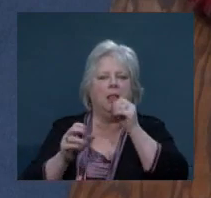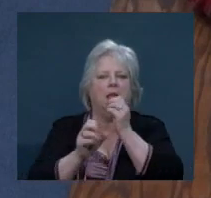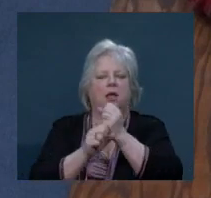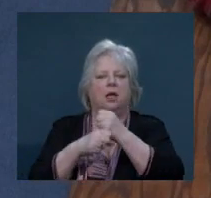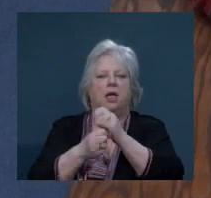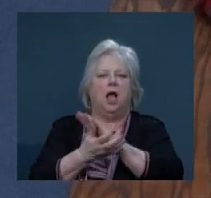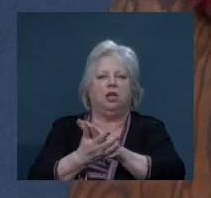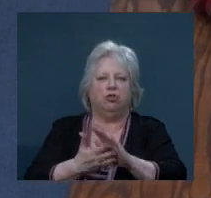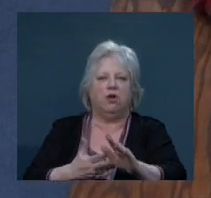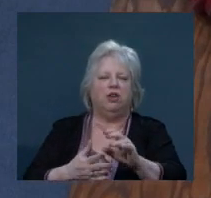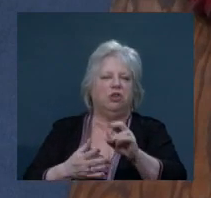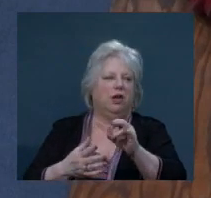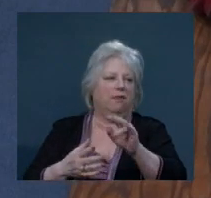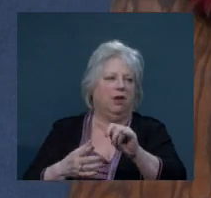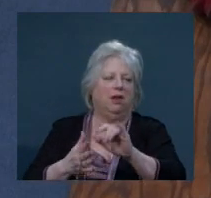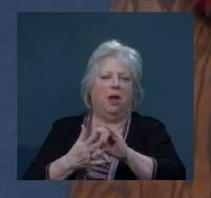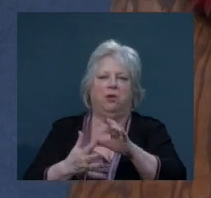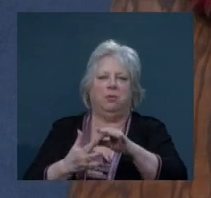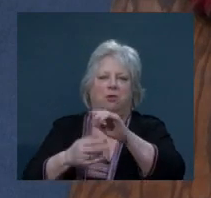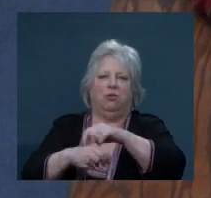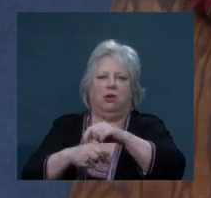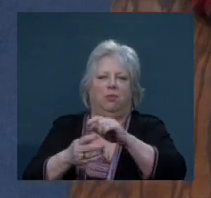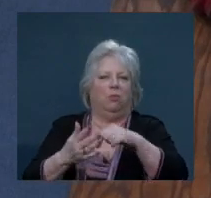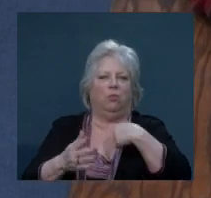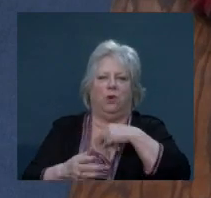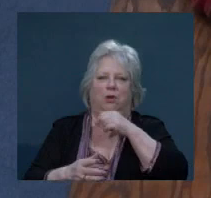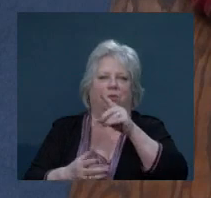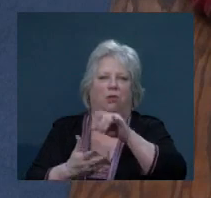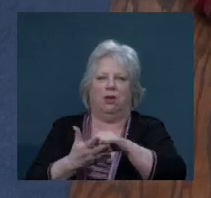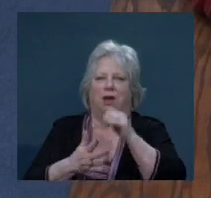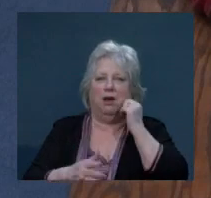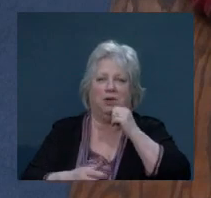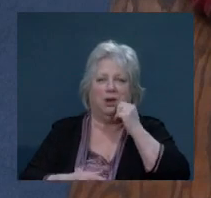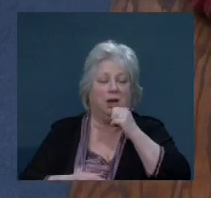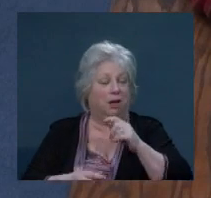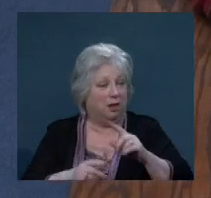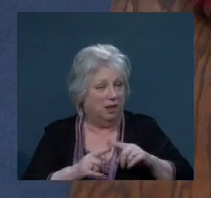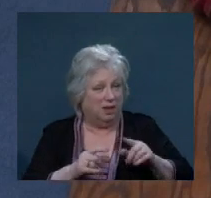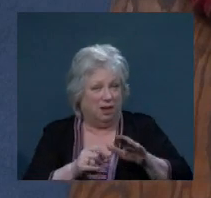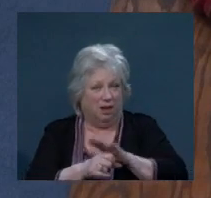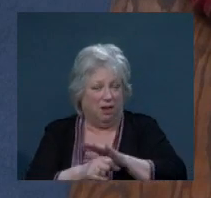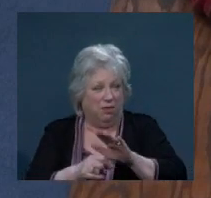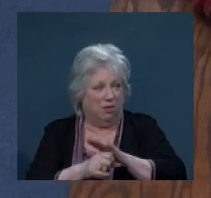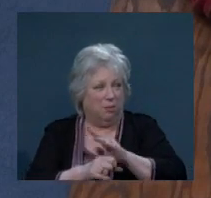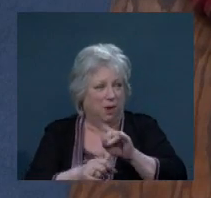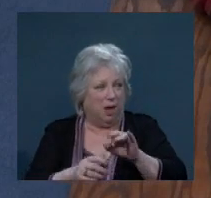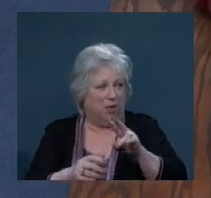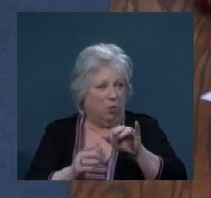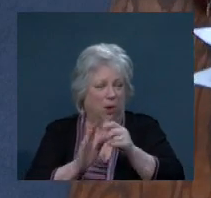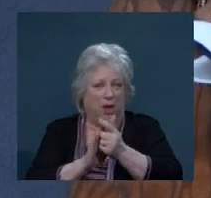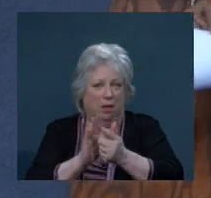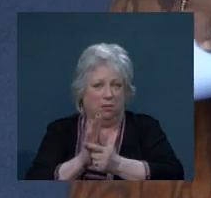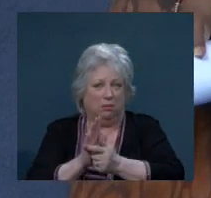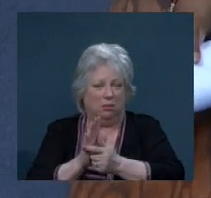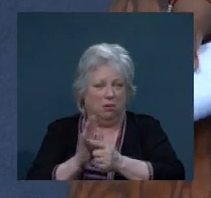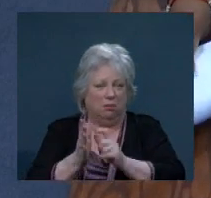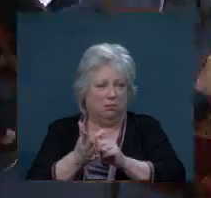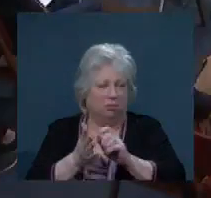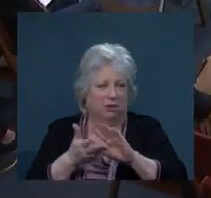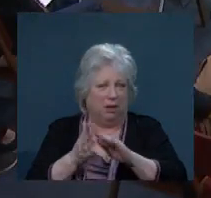special time. That's not what we do every day. Is that covered by the way the ordinance, by the way it's